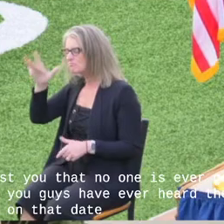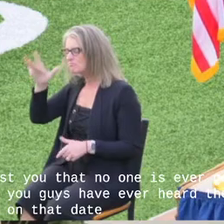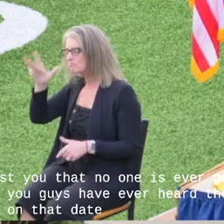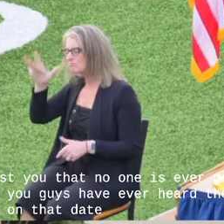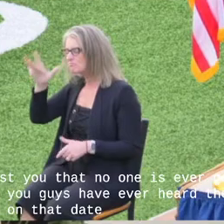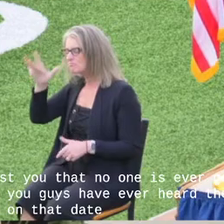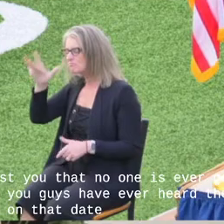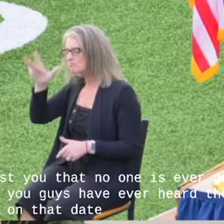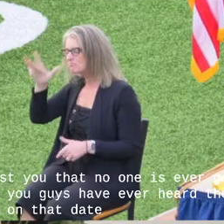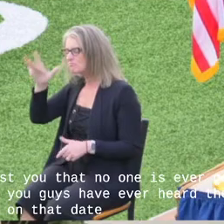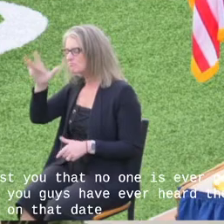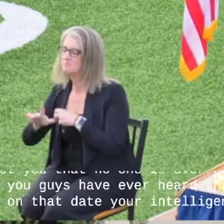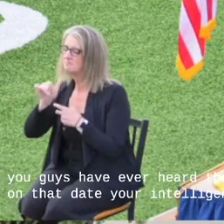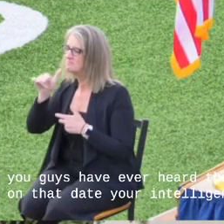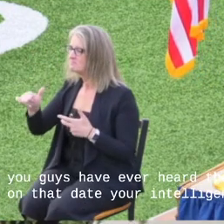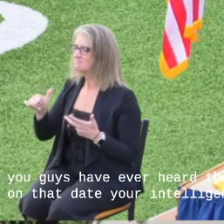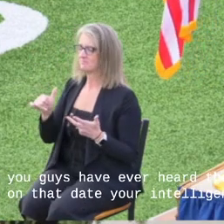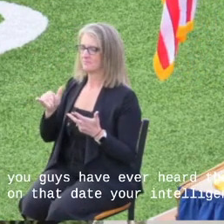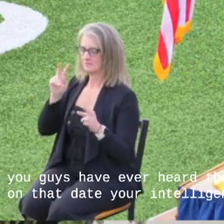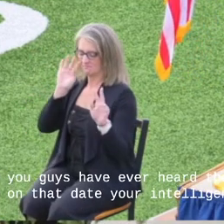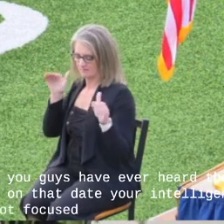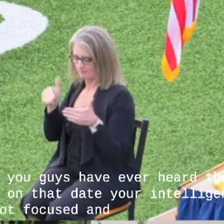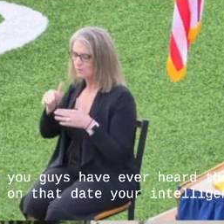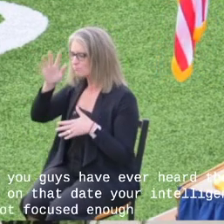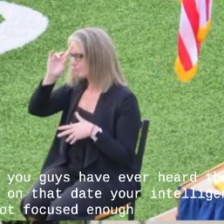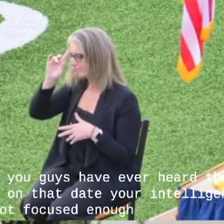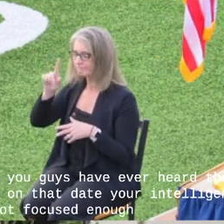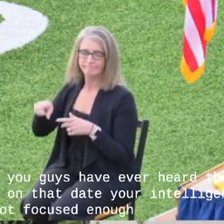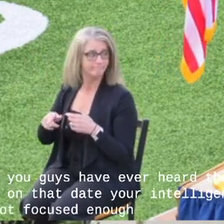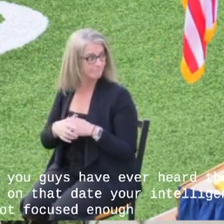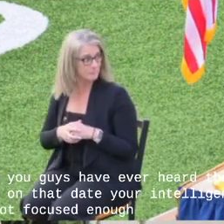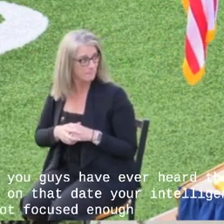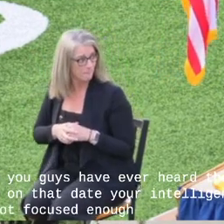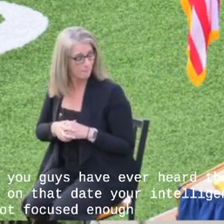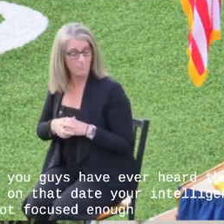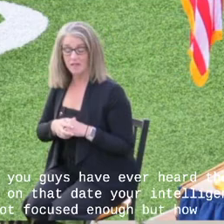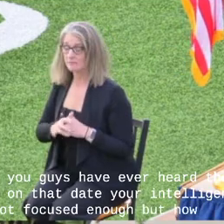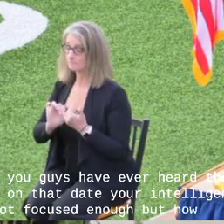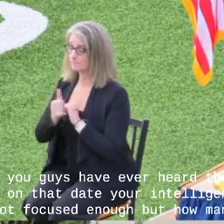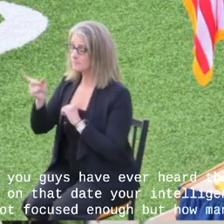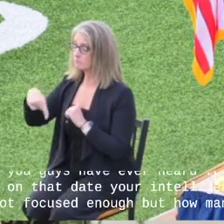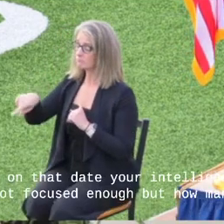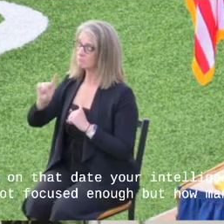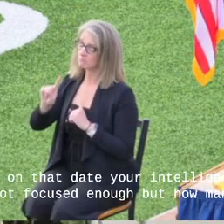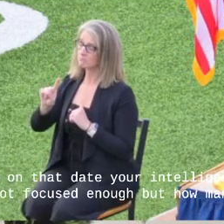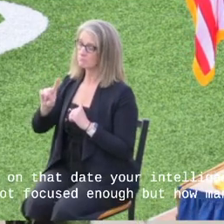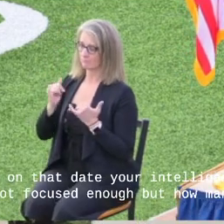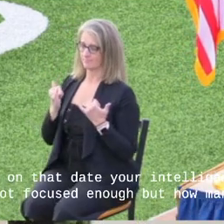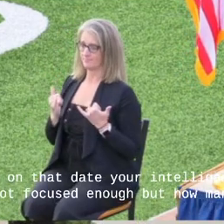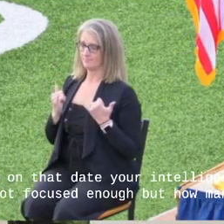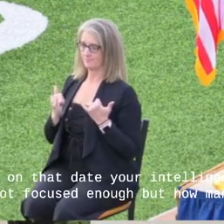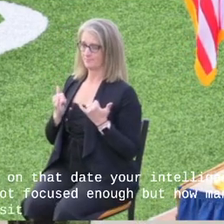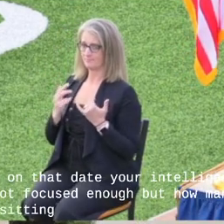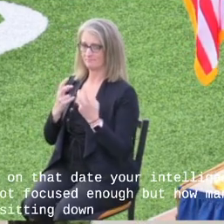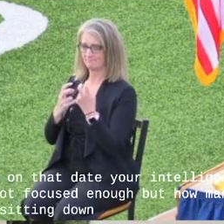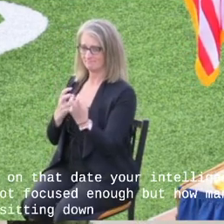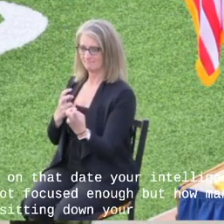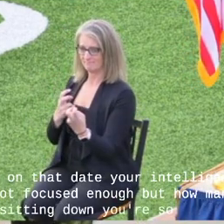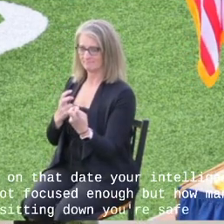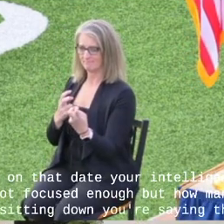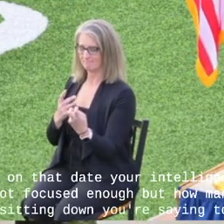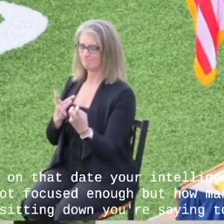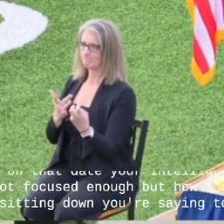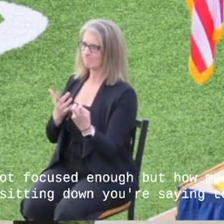not intelligent enough, you're not focused enough. But how many of you guys right now sitting down, you're